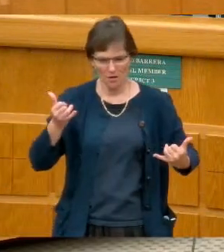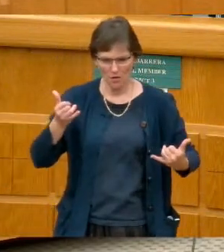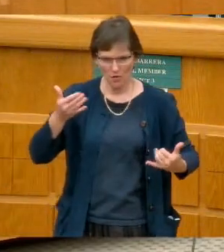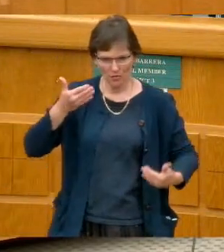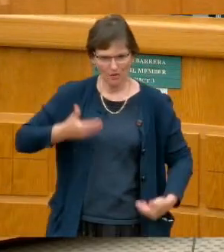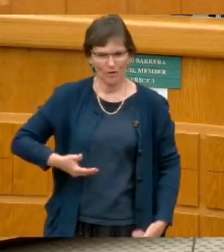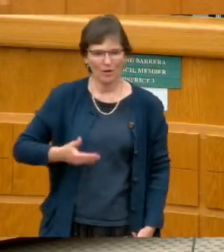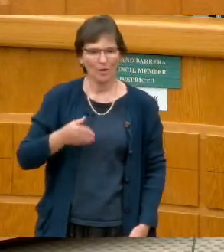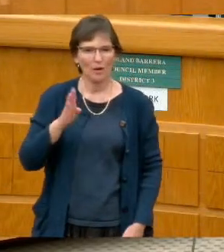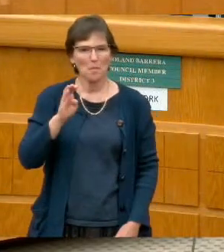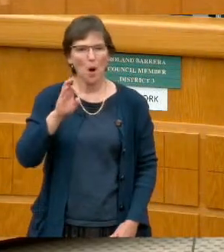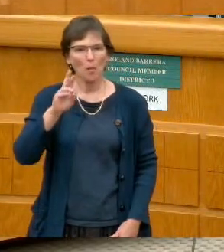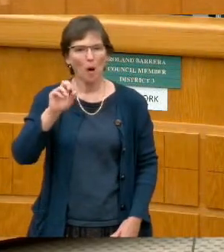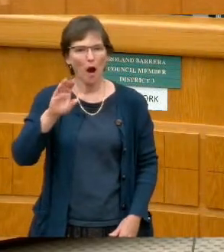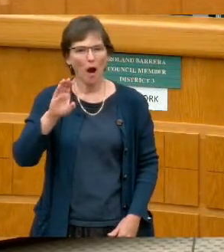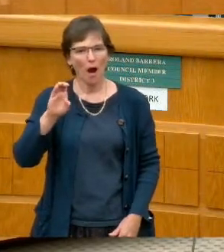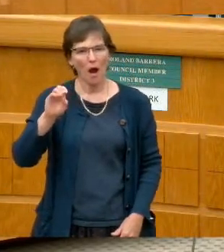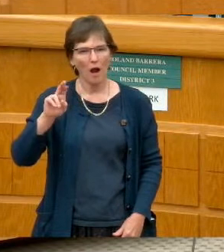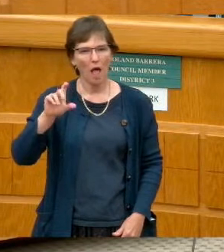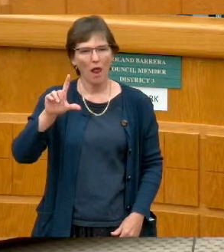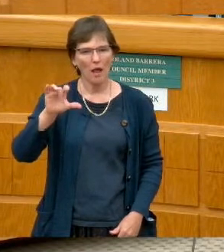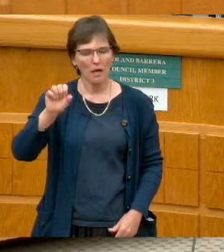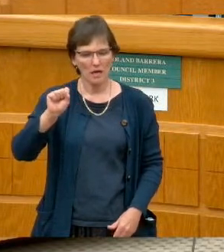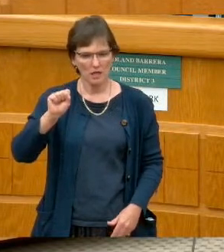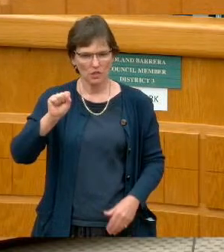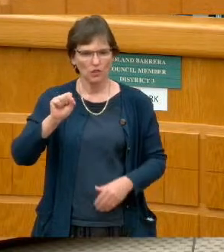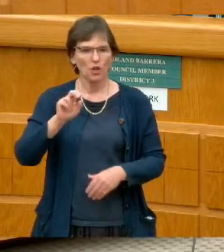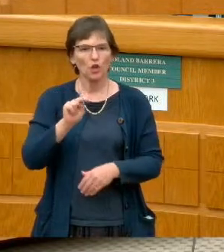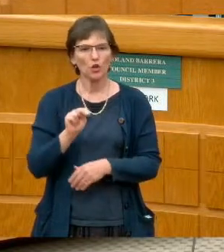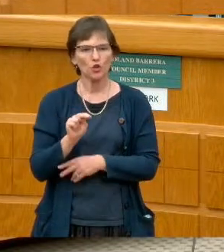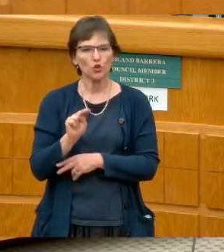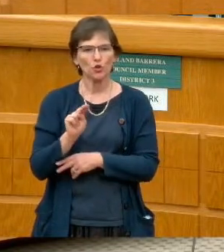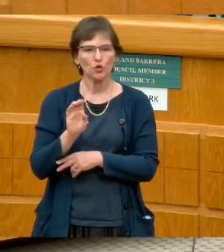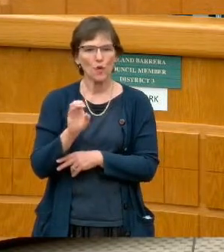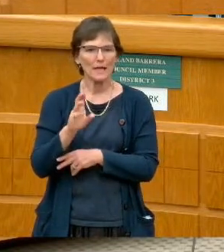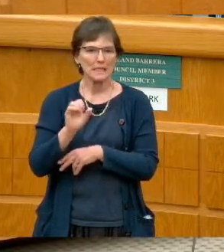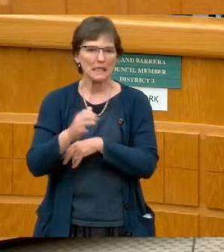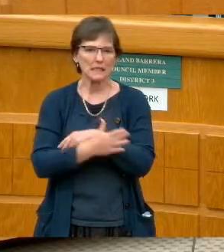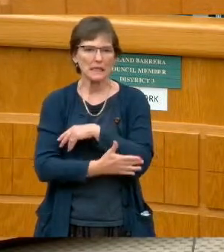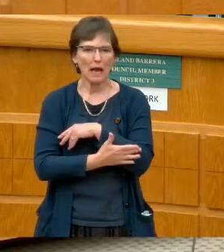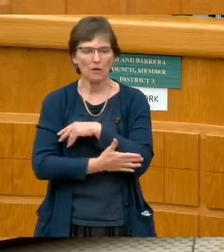Good afternoon, everyone. Barbara Canales, Nueces County Judge.